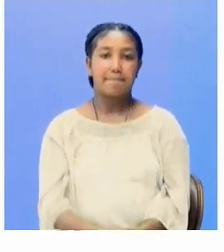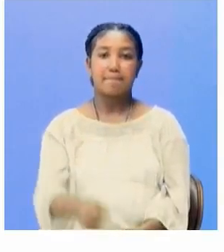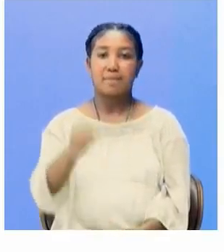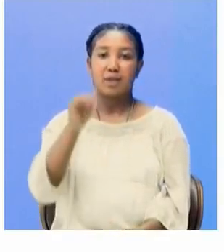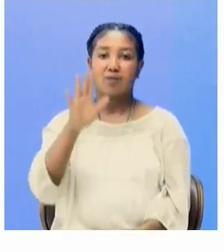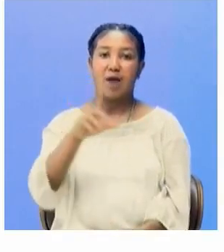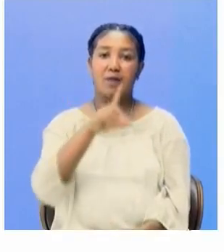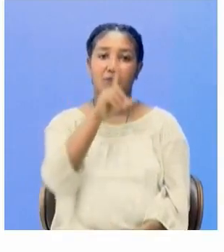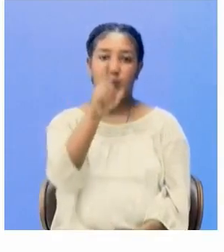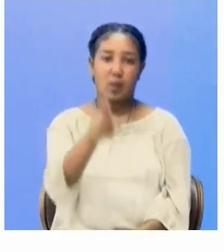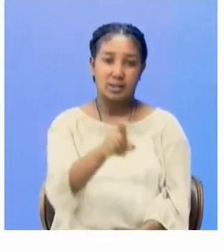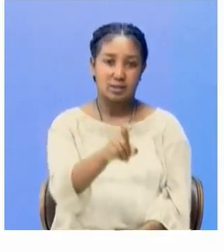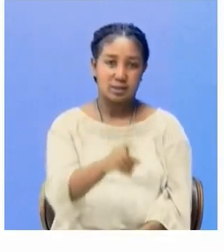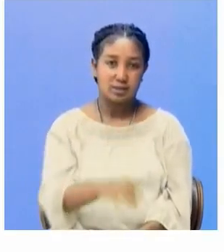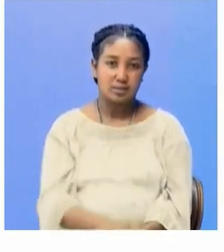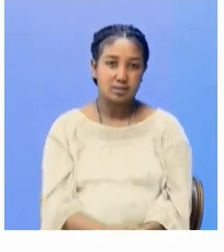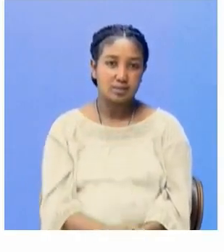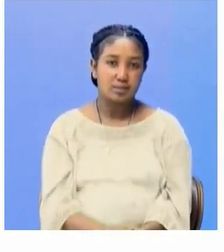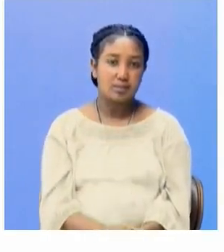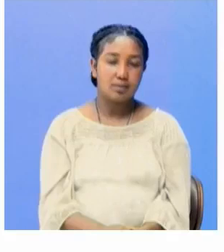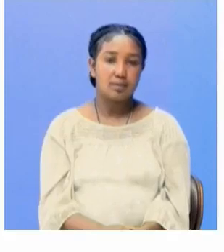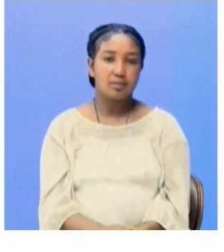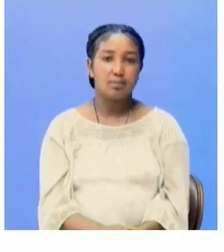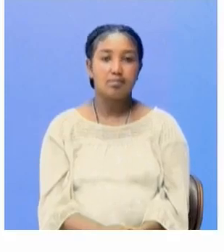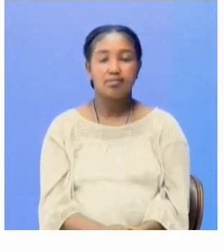5 questions